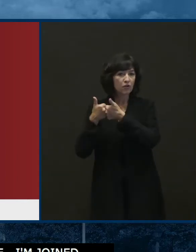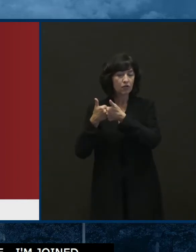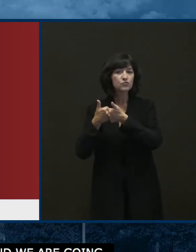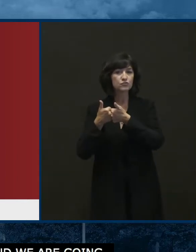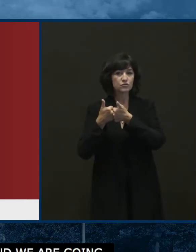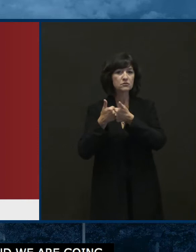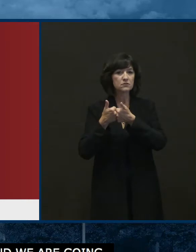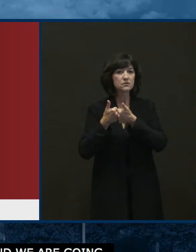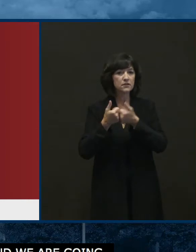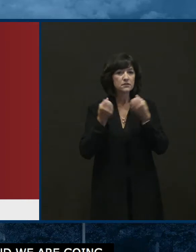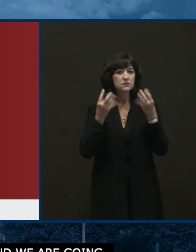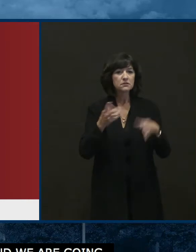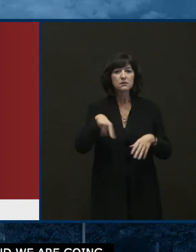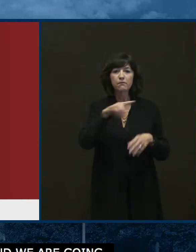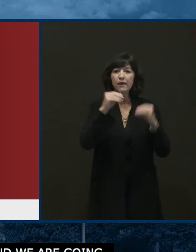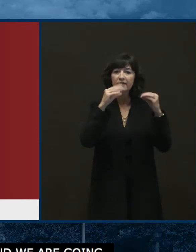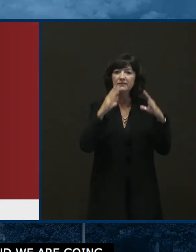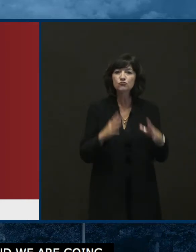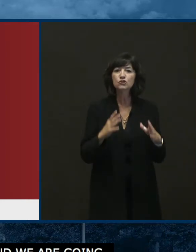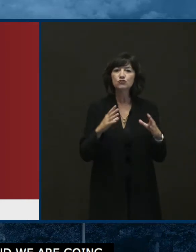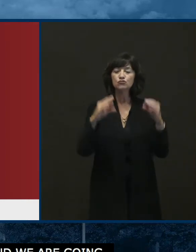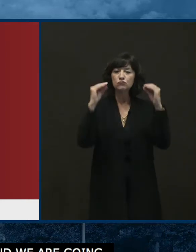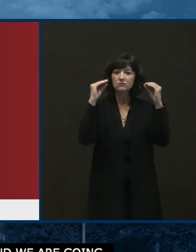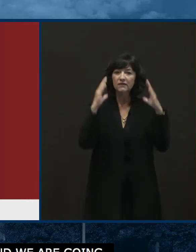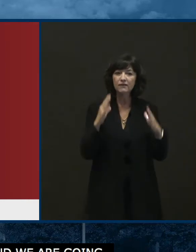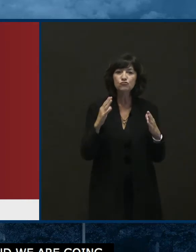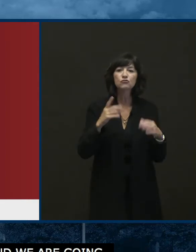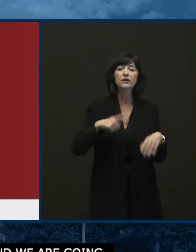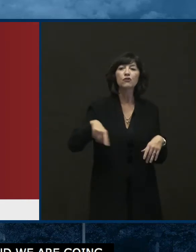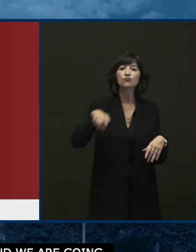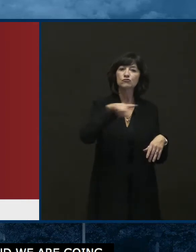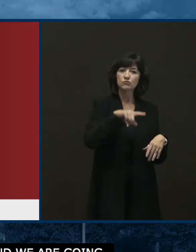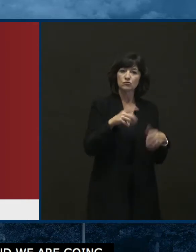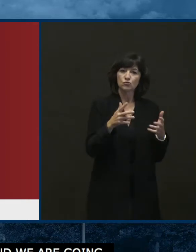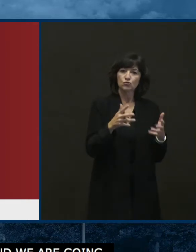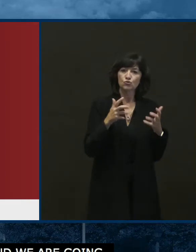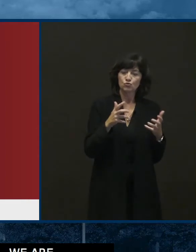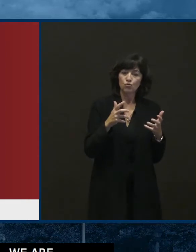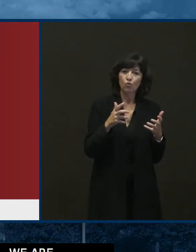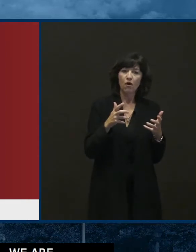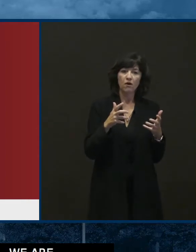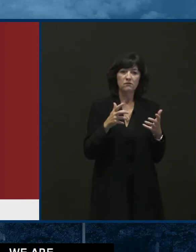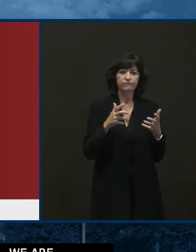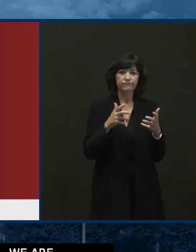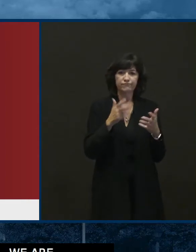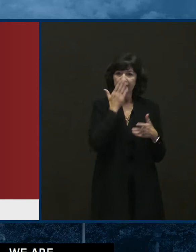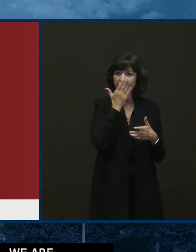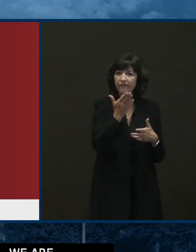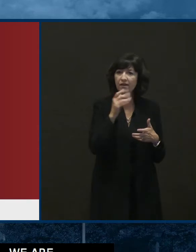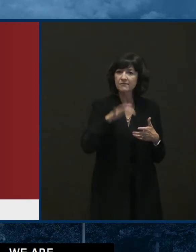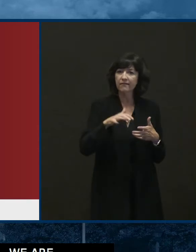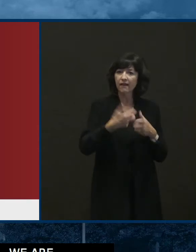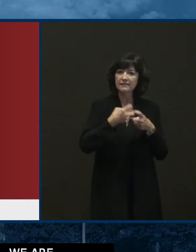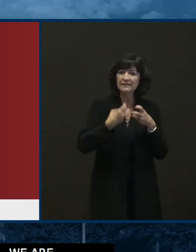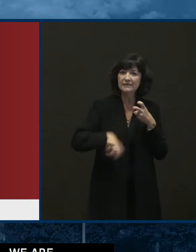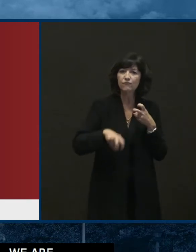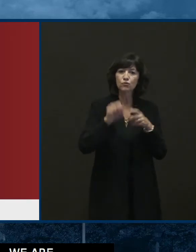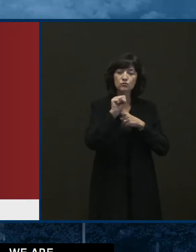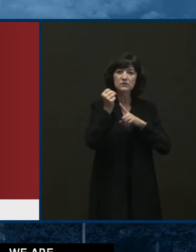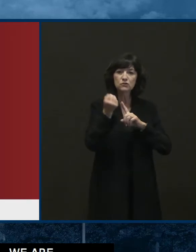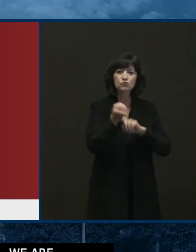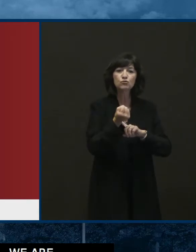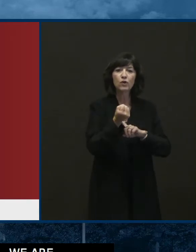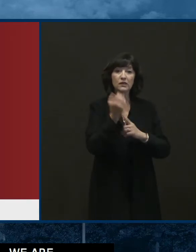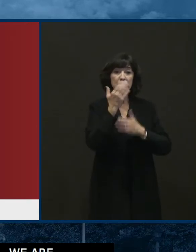by teachers and educators across our state under very difficult circumstances as they teach their children remotely, some